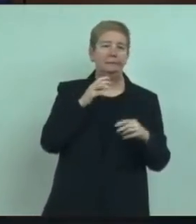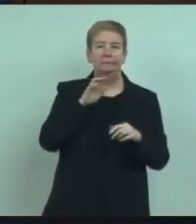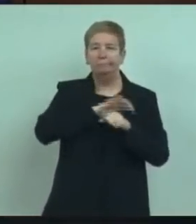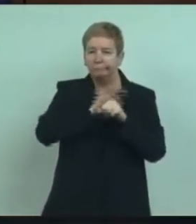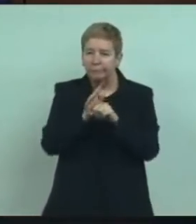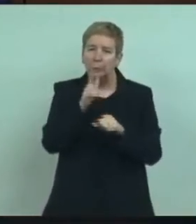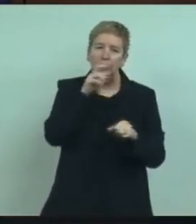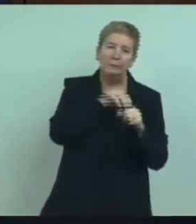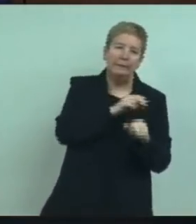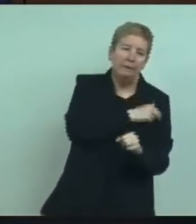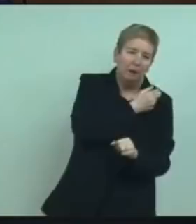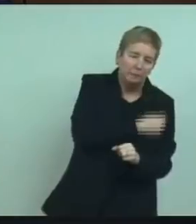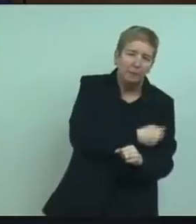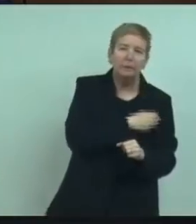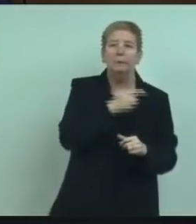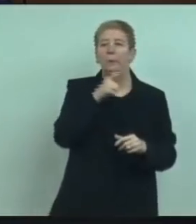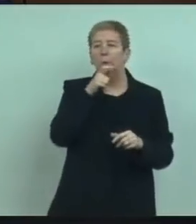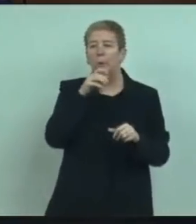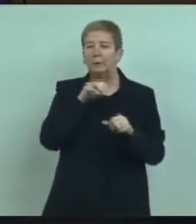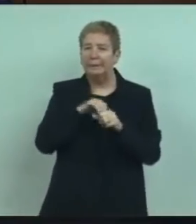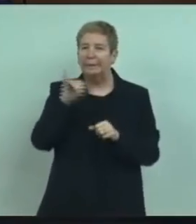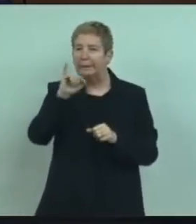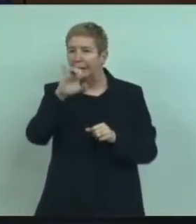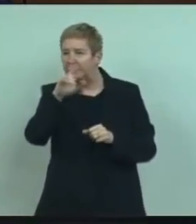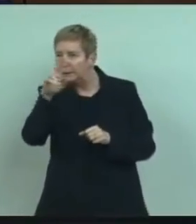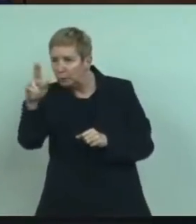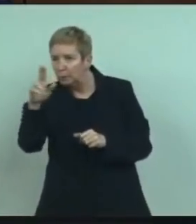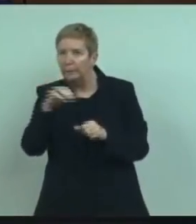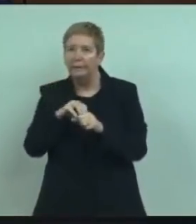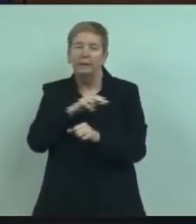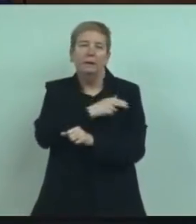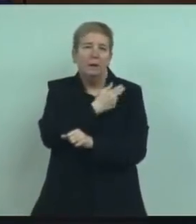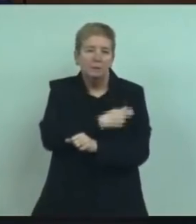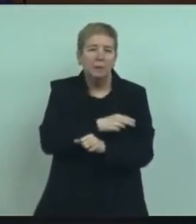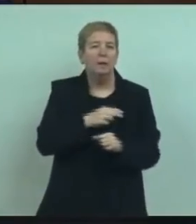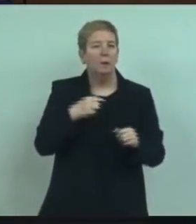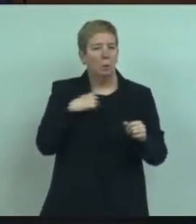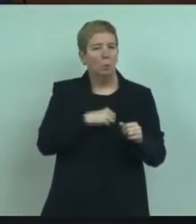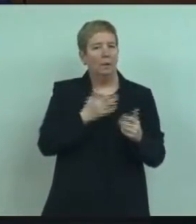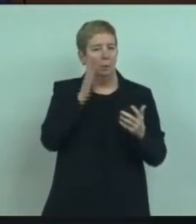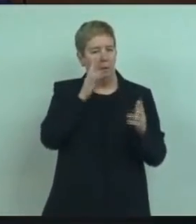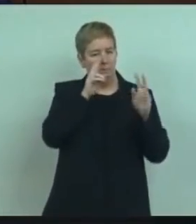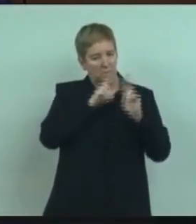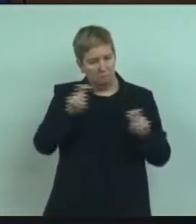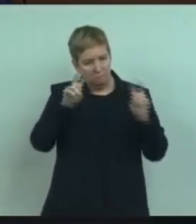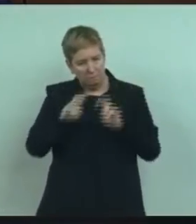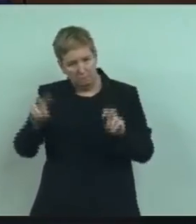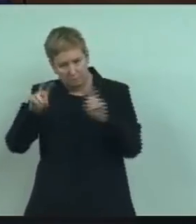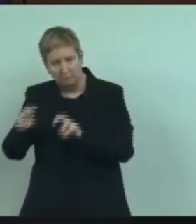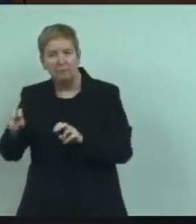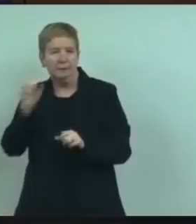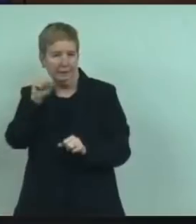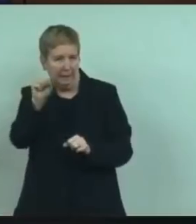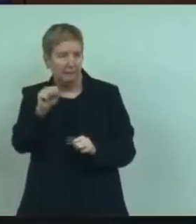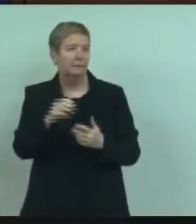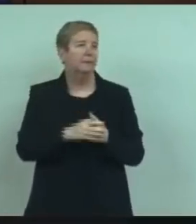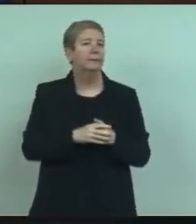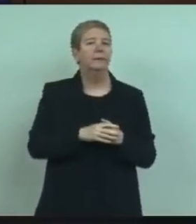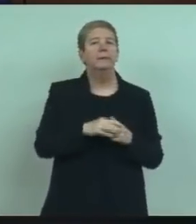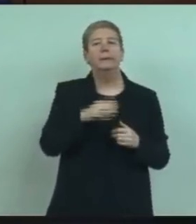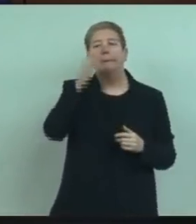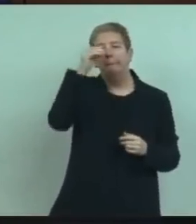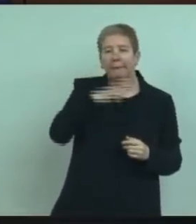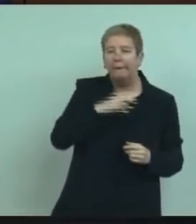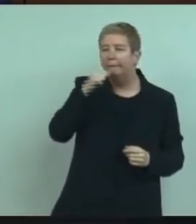hospital, who's in our critical care areas. We want to look at that data by any number of things, right?